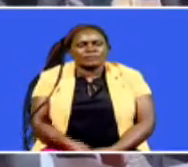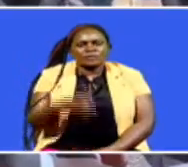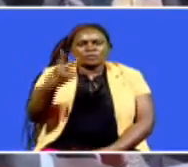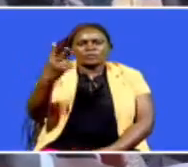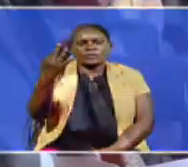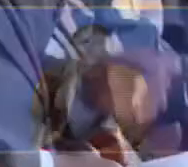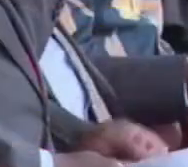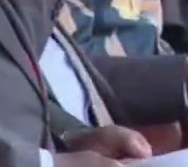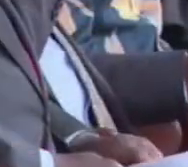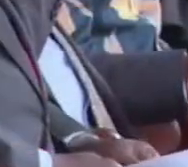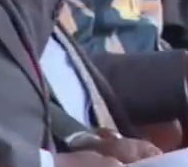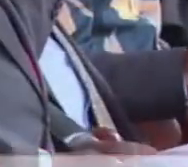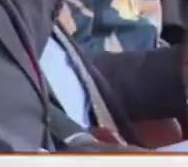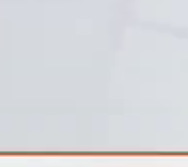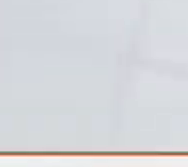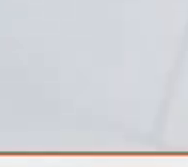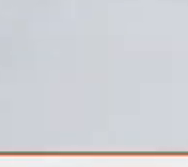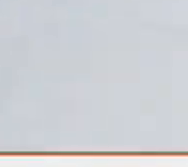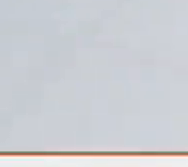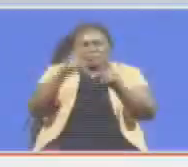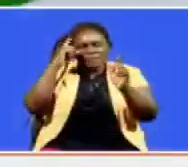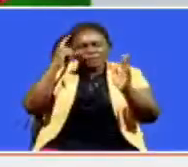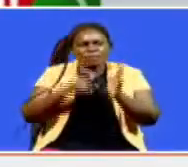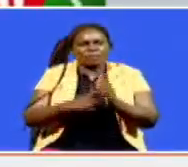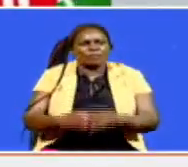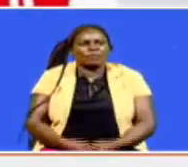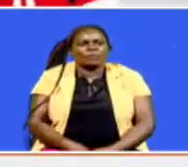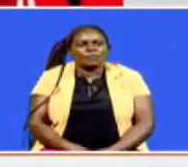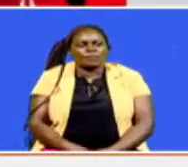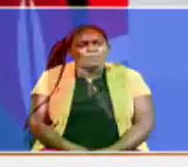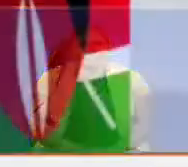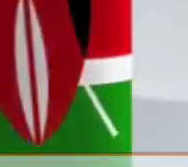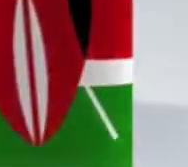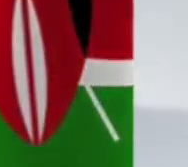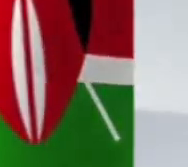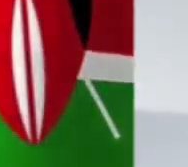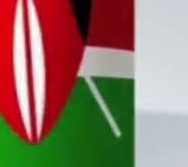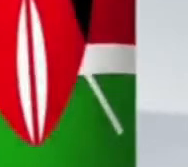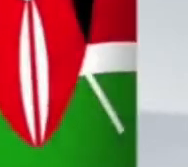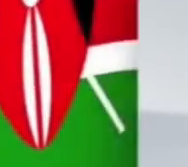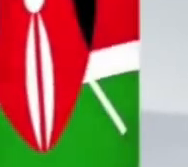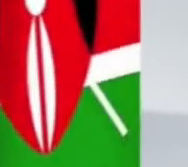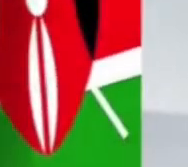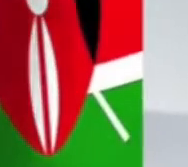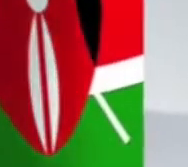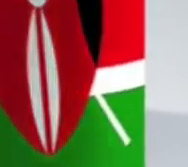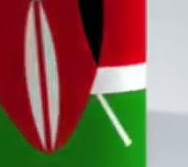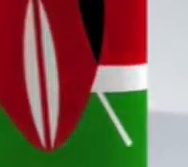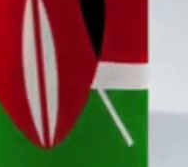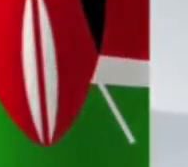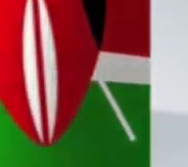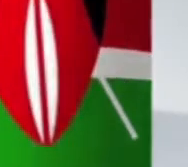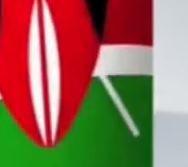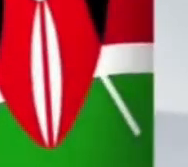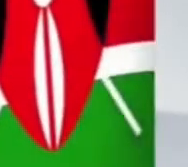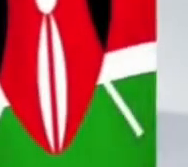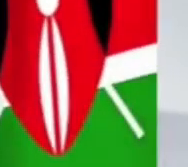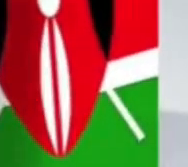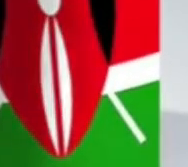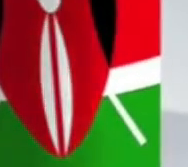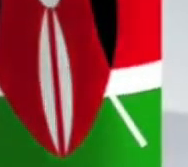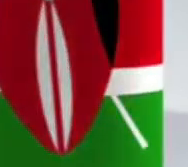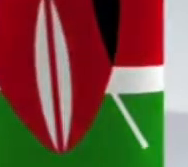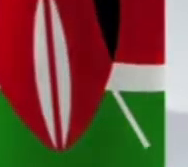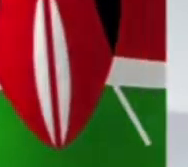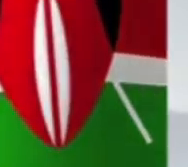20 freedom fighters from various counties were also honored. They included Nelly Wanjiru, Teresia Kiambi, Mulu